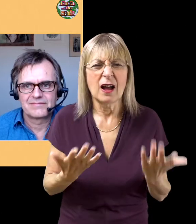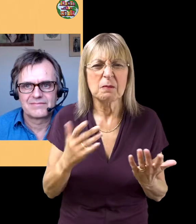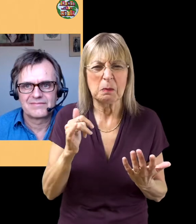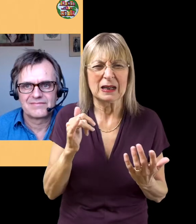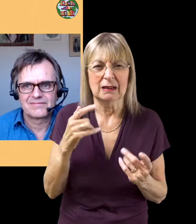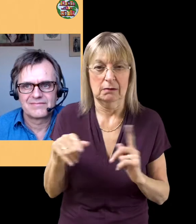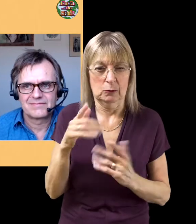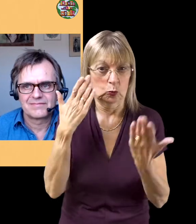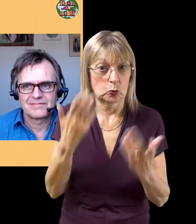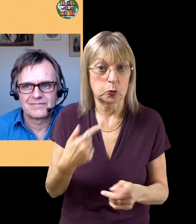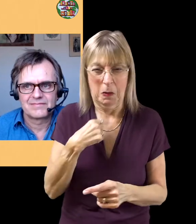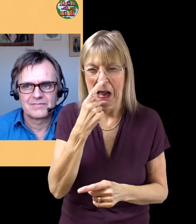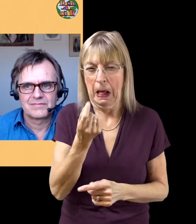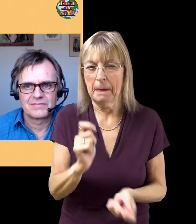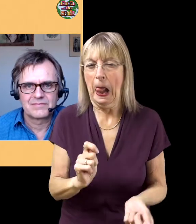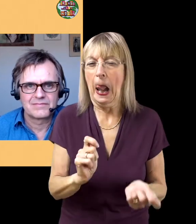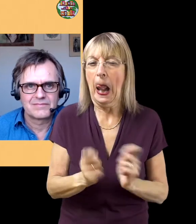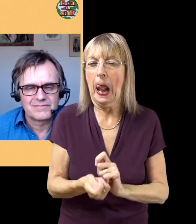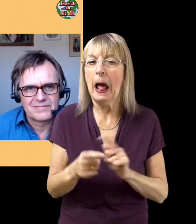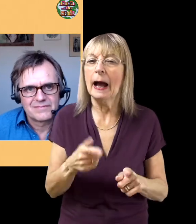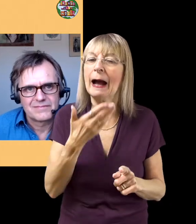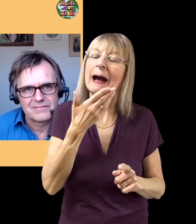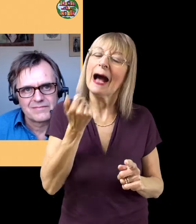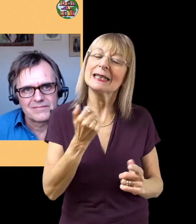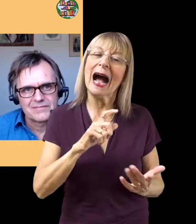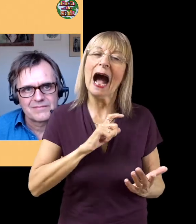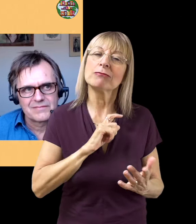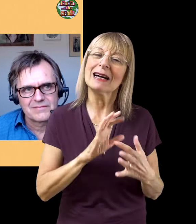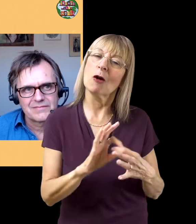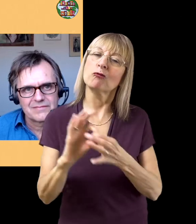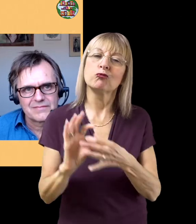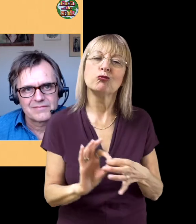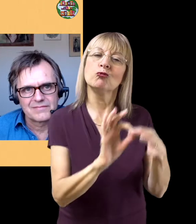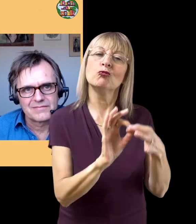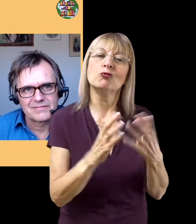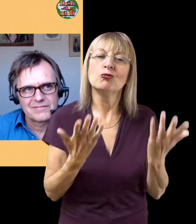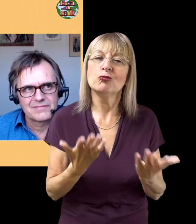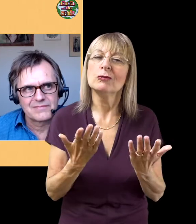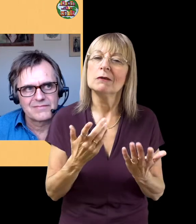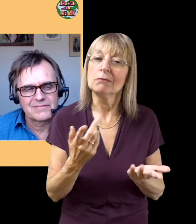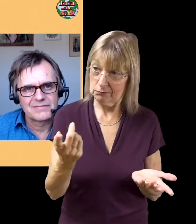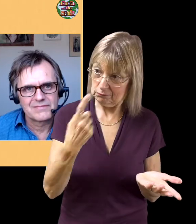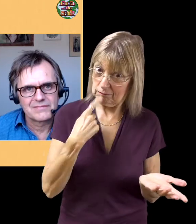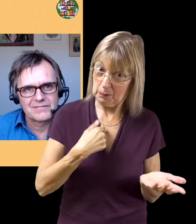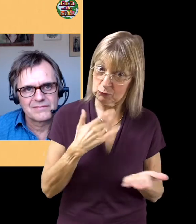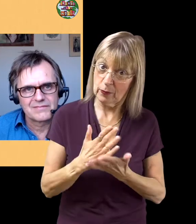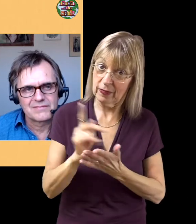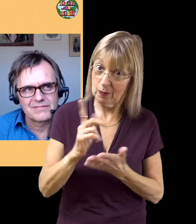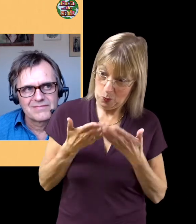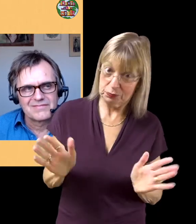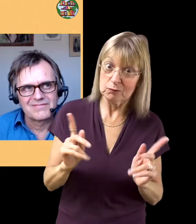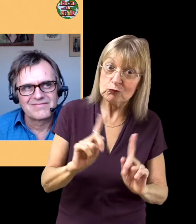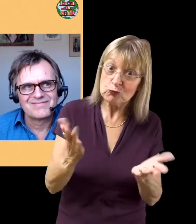unhappy. I wish maybe no one will find out if I just change this a little bit and just I'm just going to be a little bit nicer to the characters. Are you tempted sometimes when